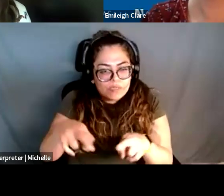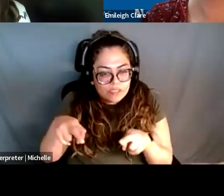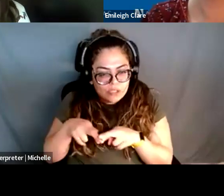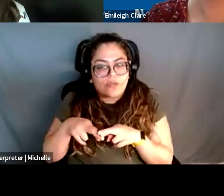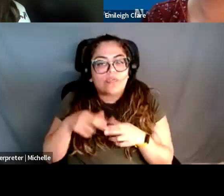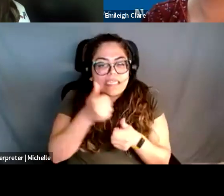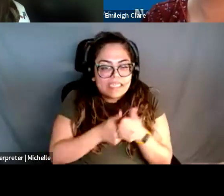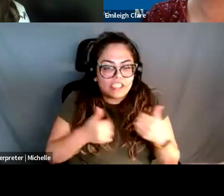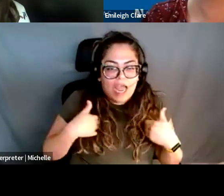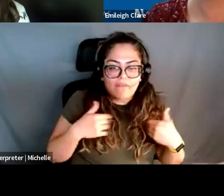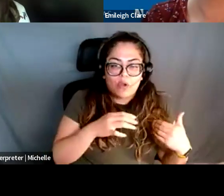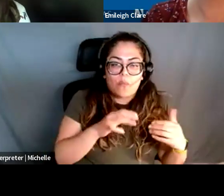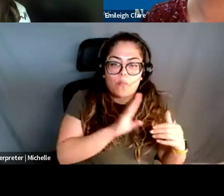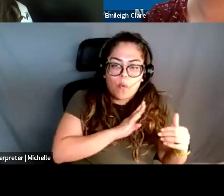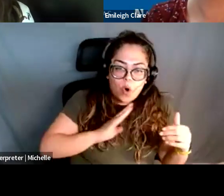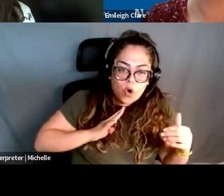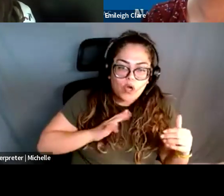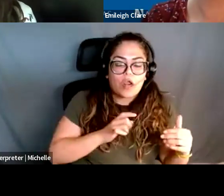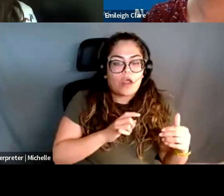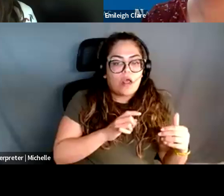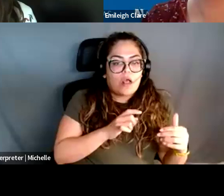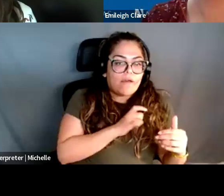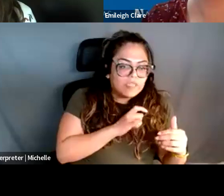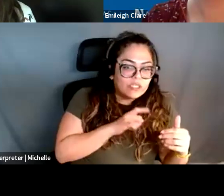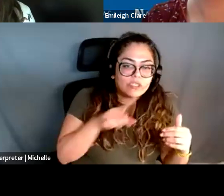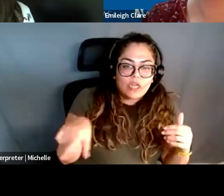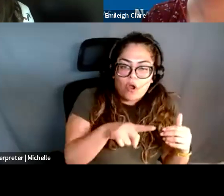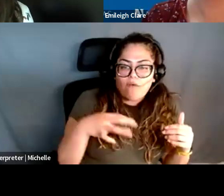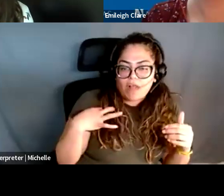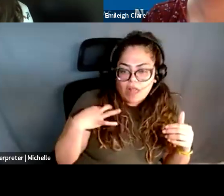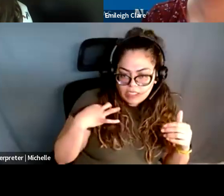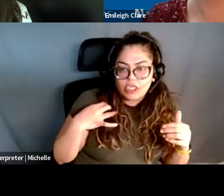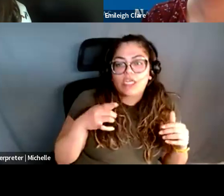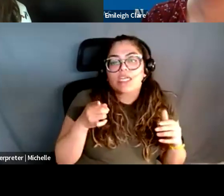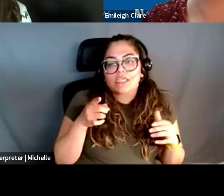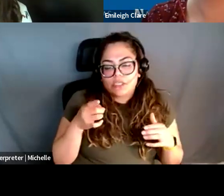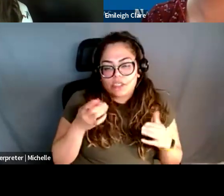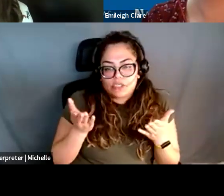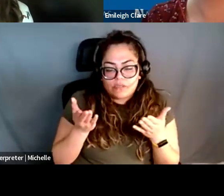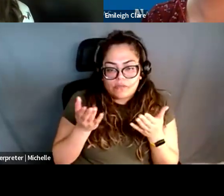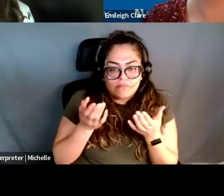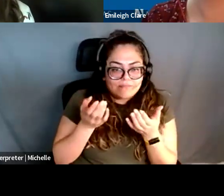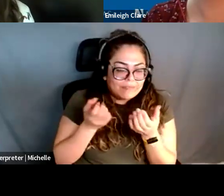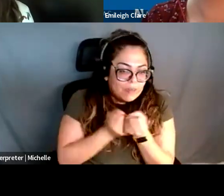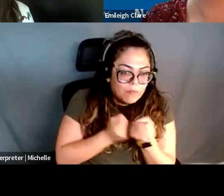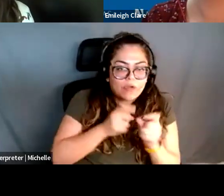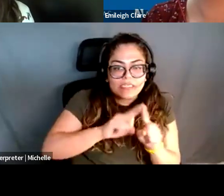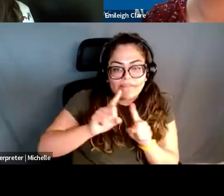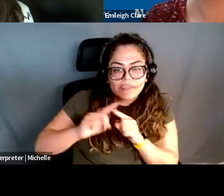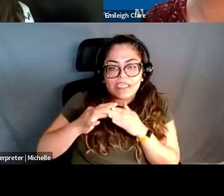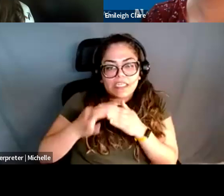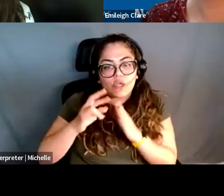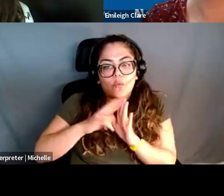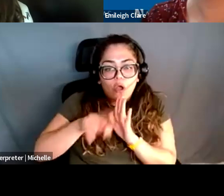of officers. They're all volunteers. So those are all opportunities to serve in different leadership roles. Some of them specifically